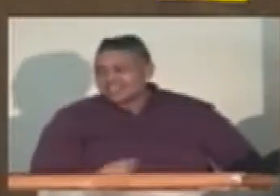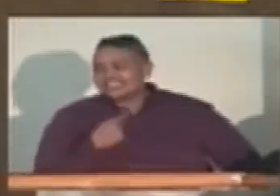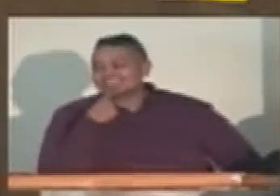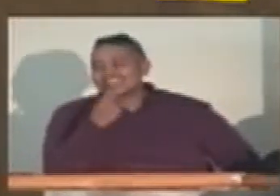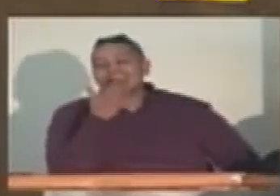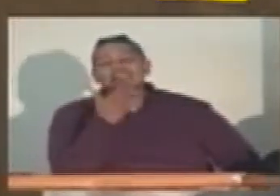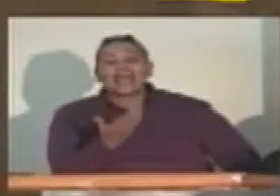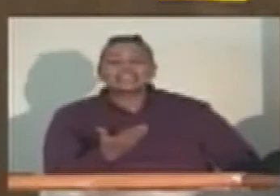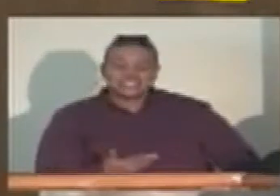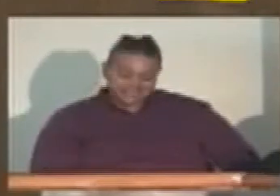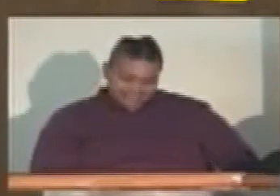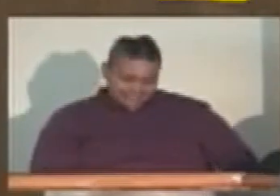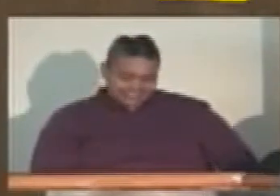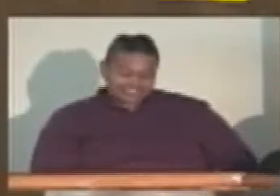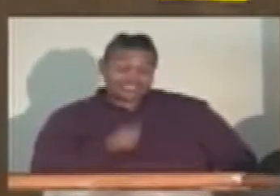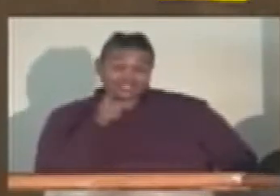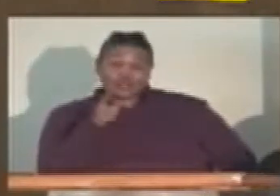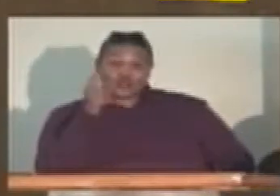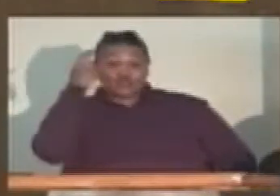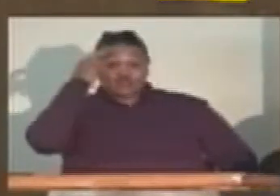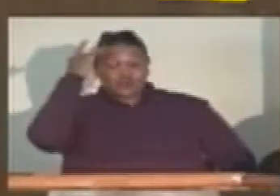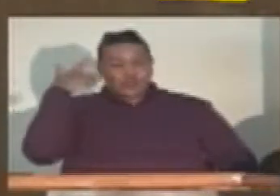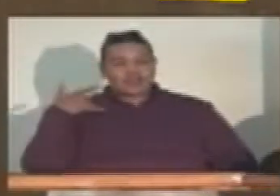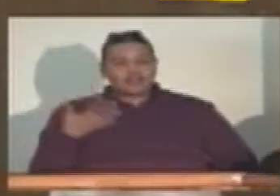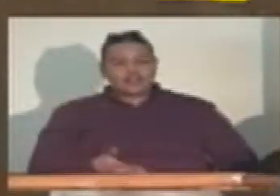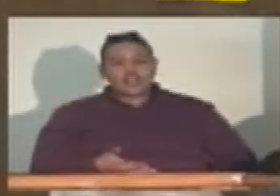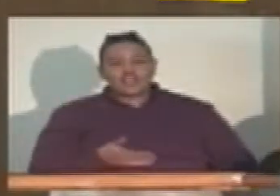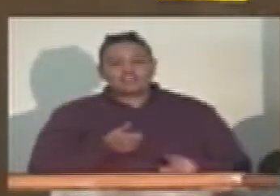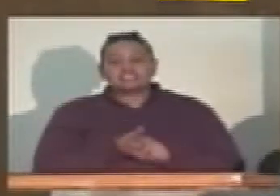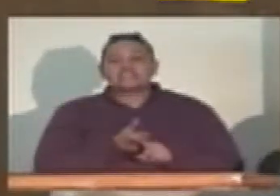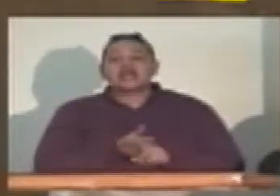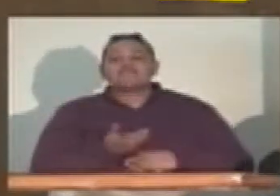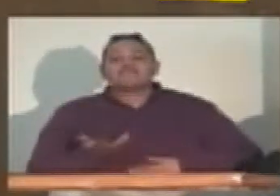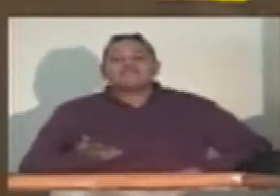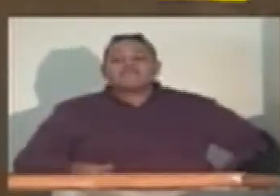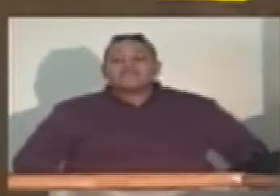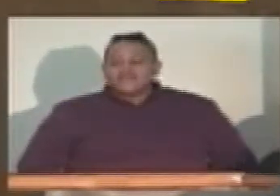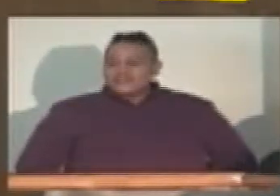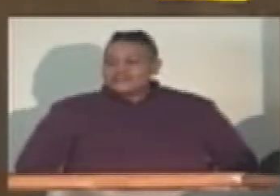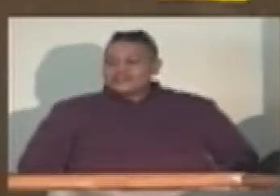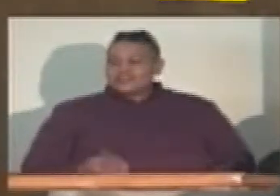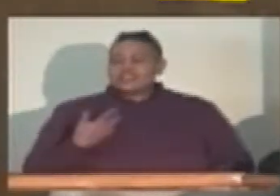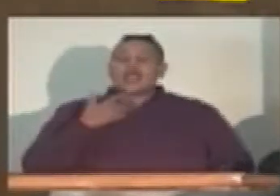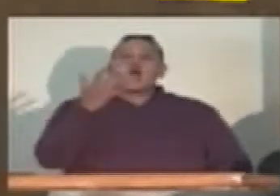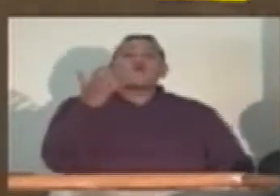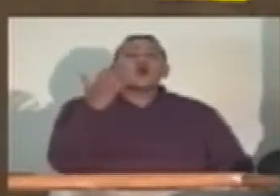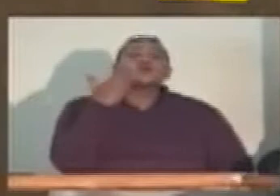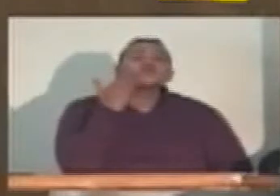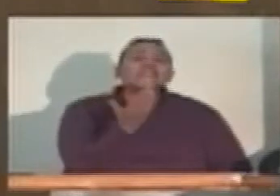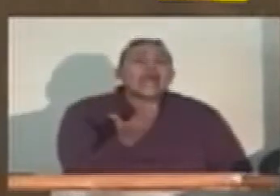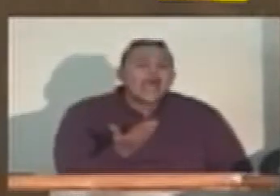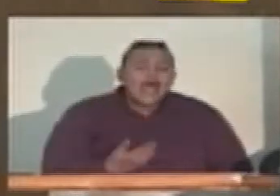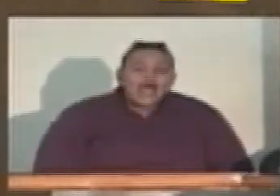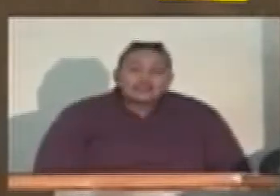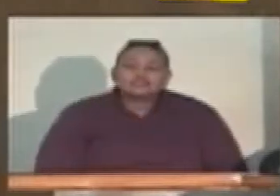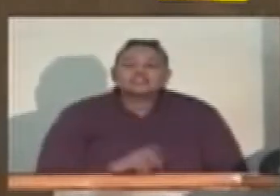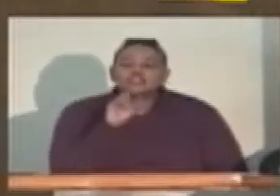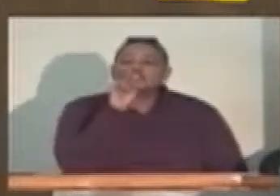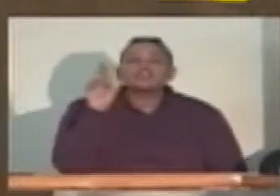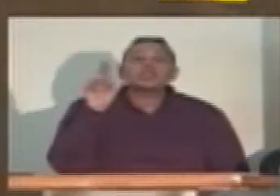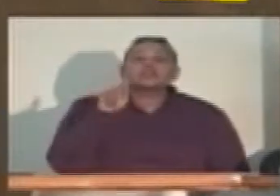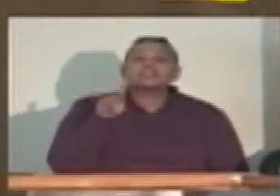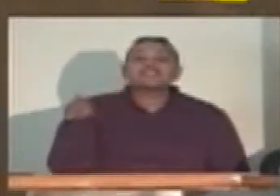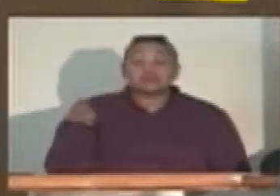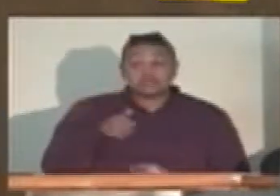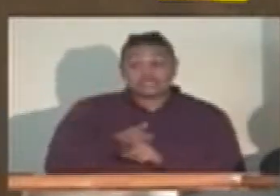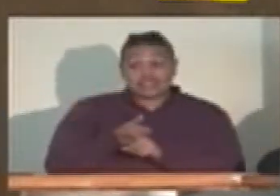thanks. You are the reason why I'm here. I want to thank Dr. Peter